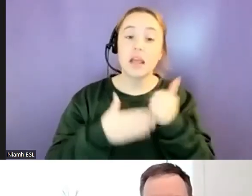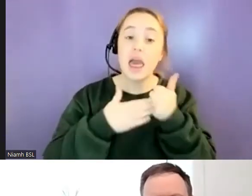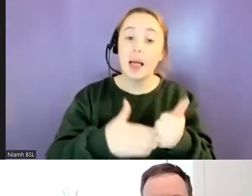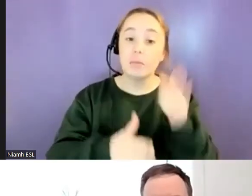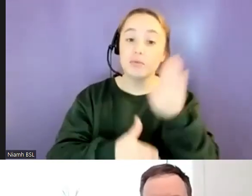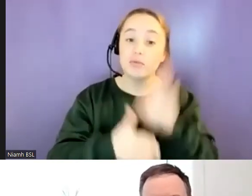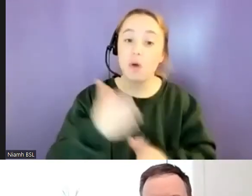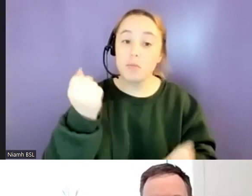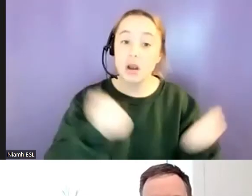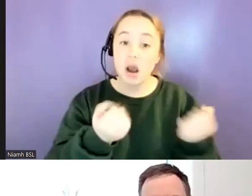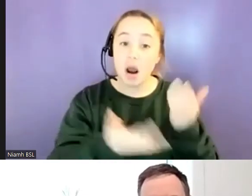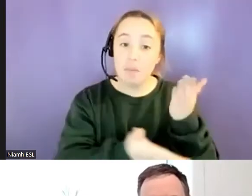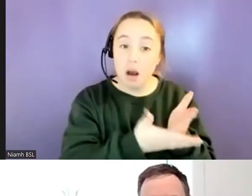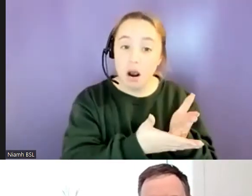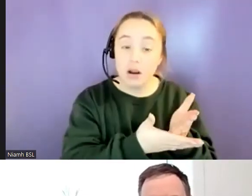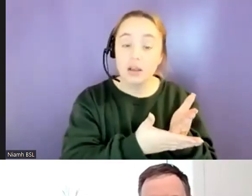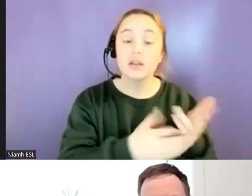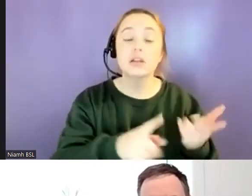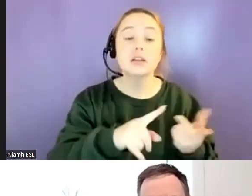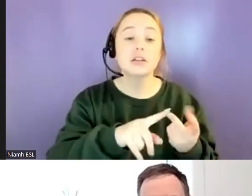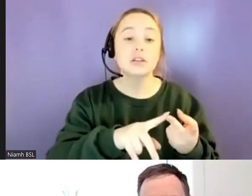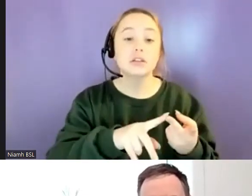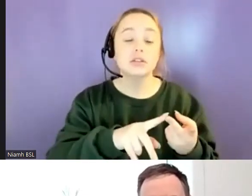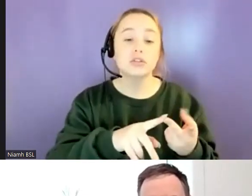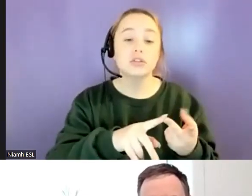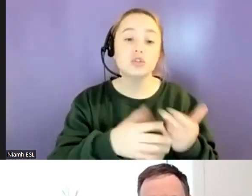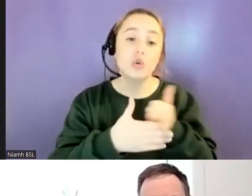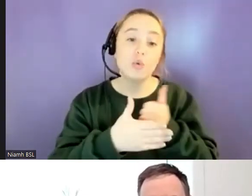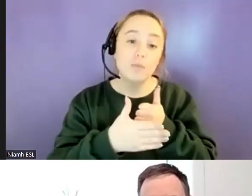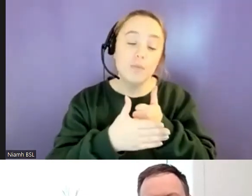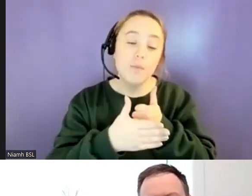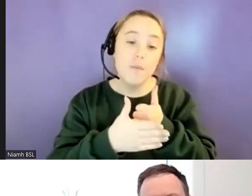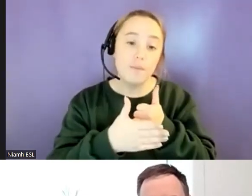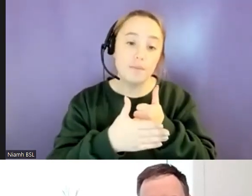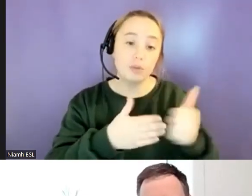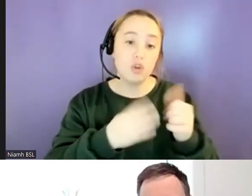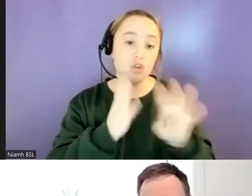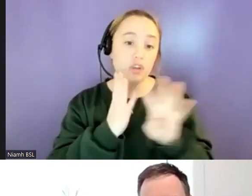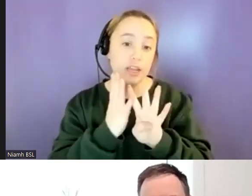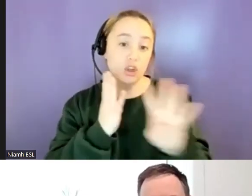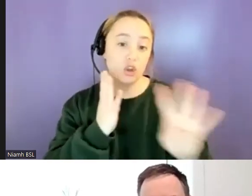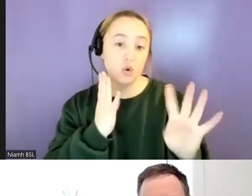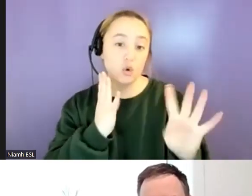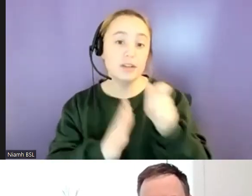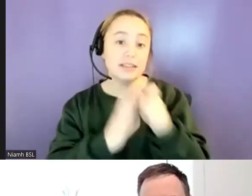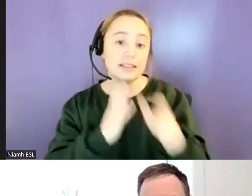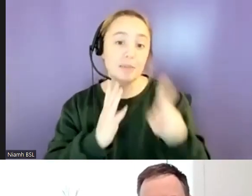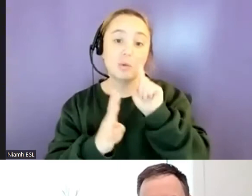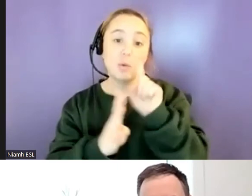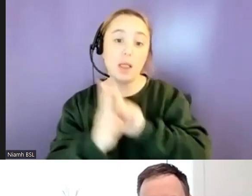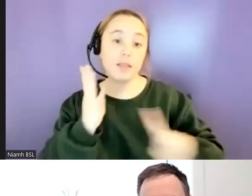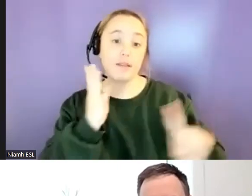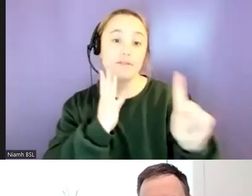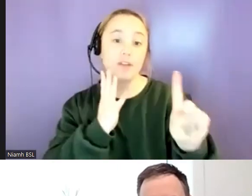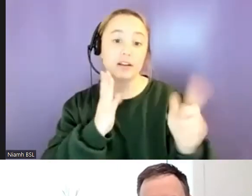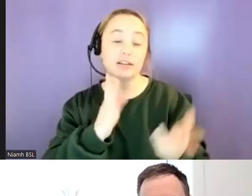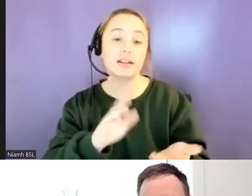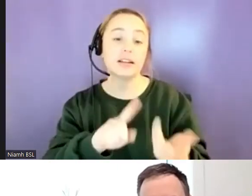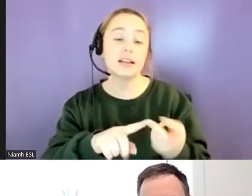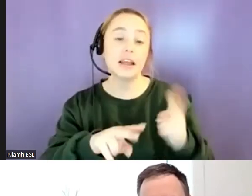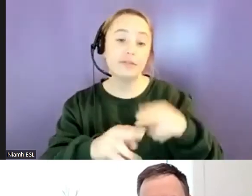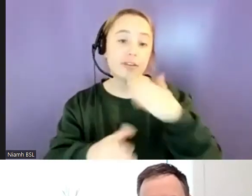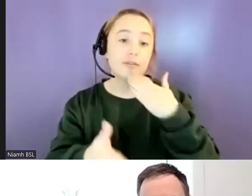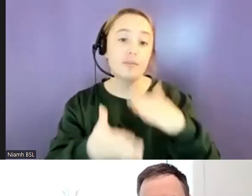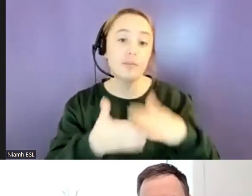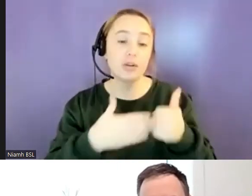know, anyone that's booked assistance usually does go to the front of check-in queues through the fast track security, just to minimise all the stress of